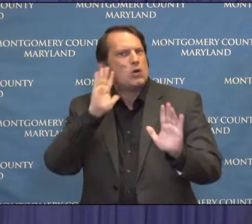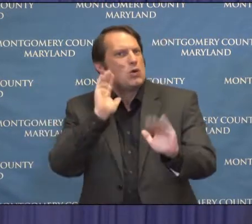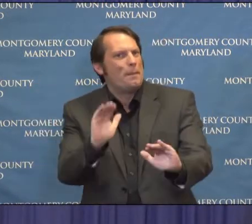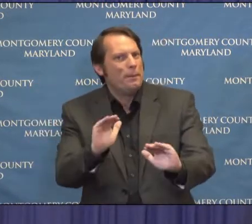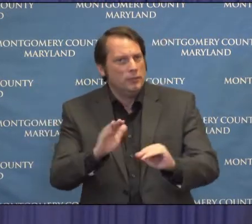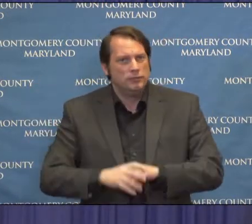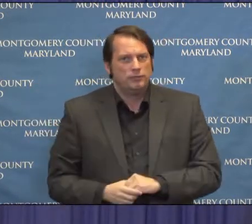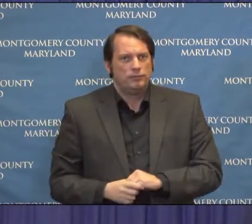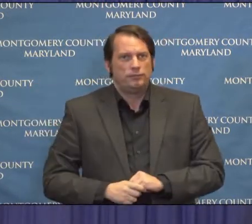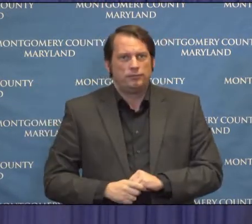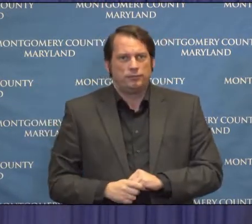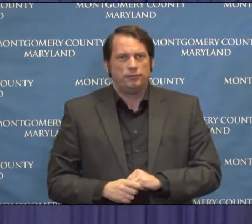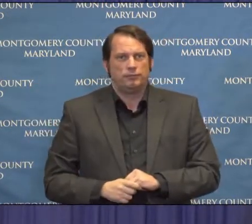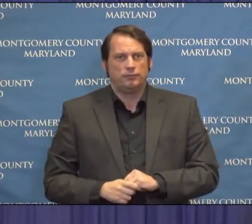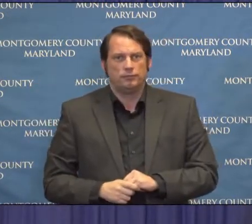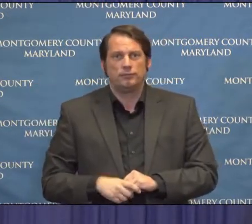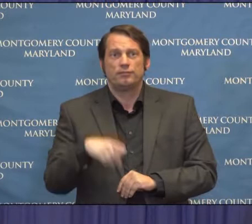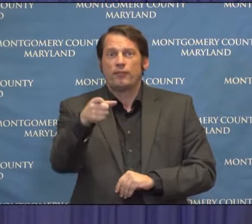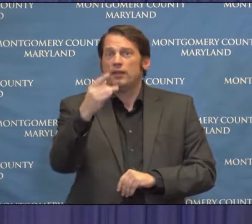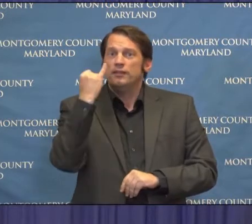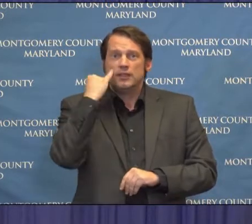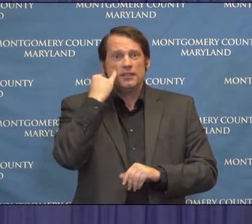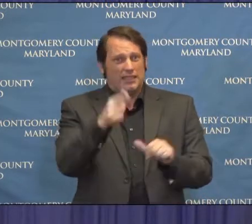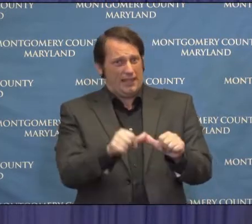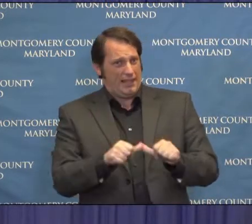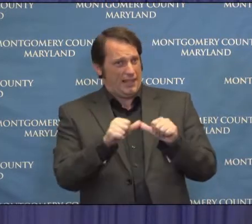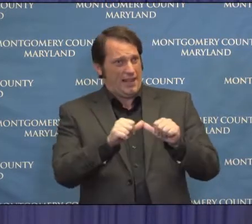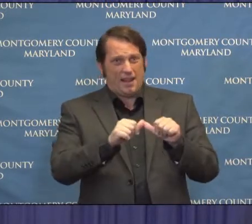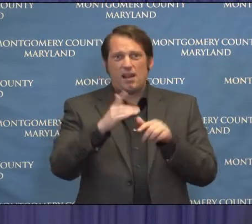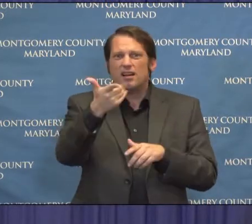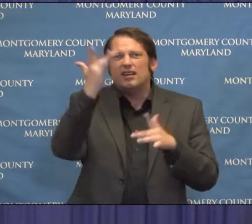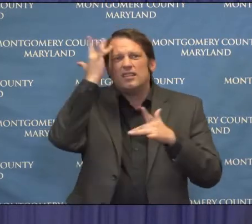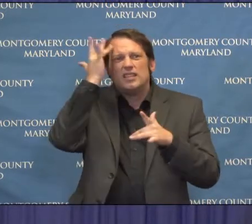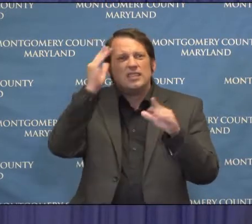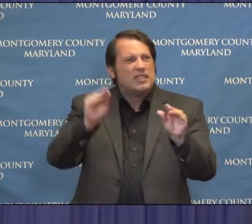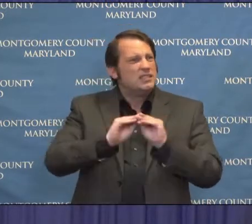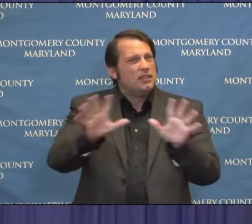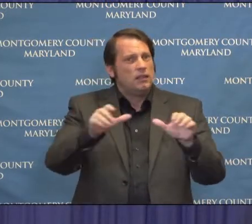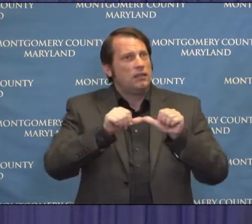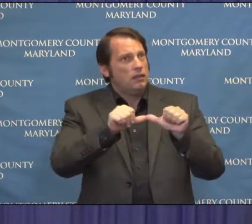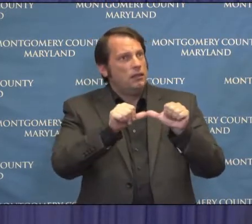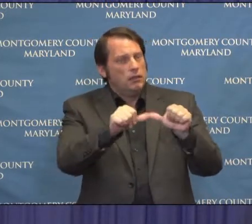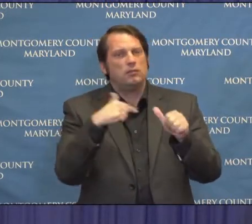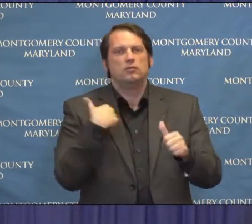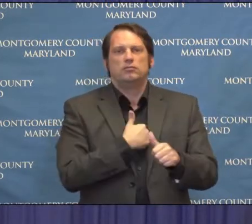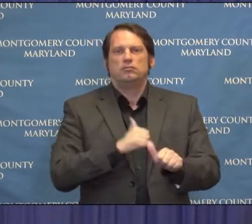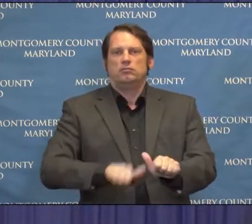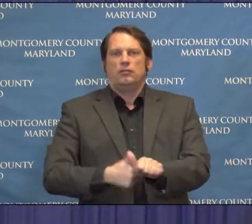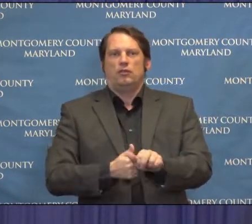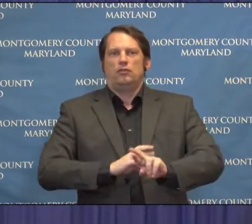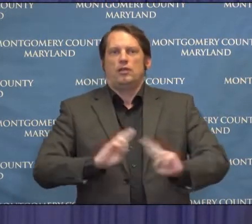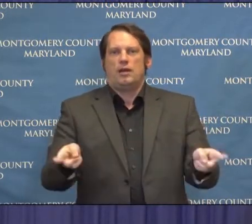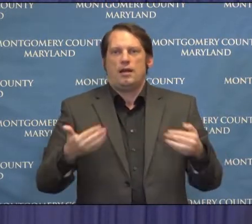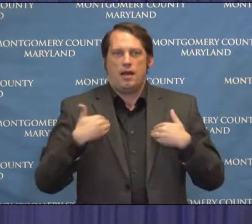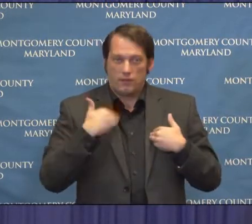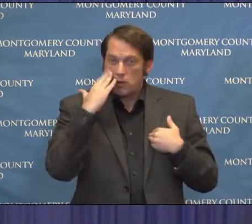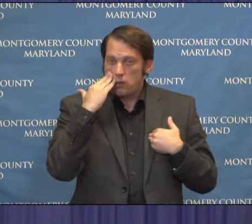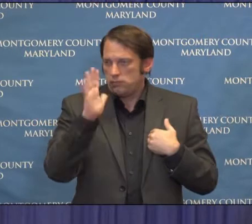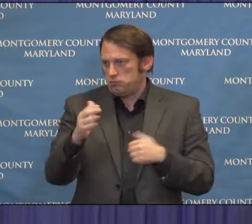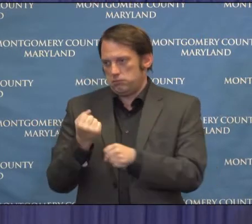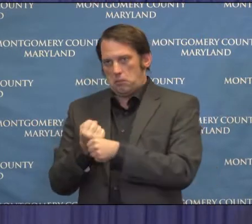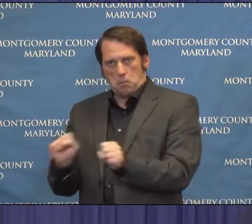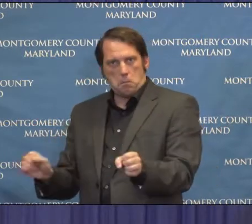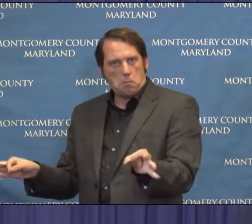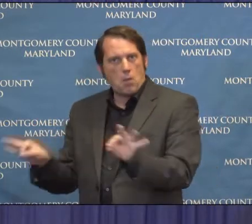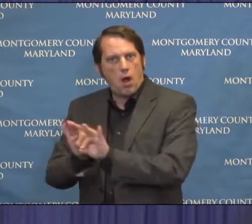have the things in place, and it'll be better to be safe and sorry. I'd rather have too many gloves, too many masks, and too many